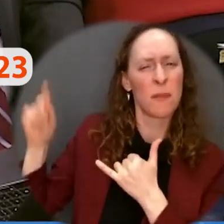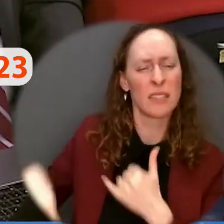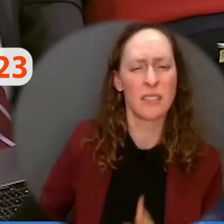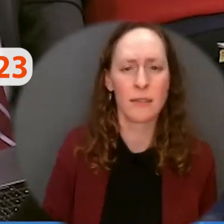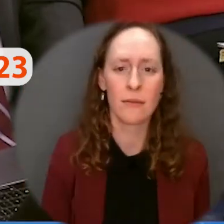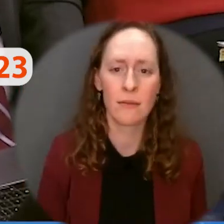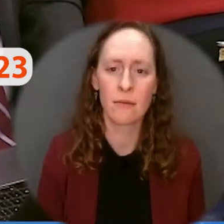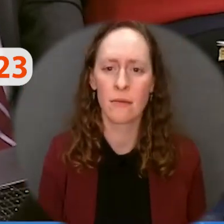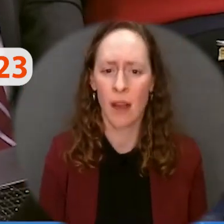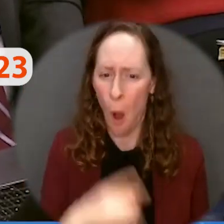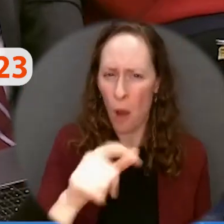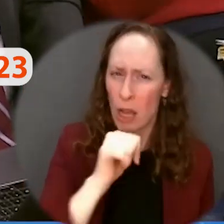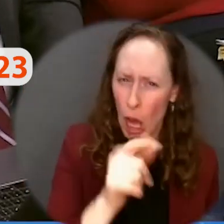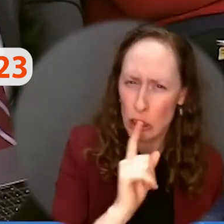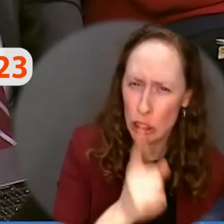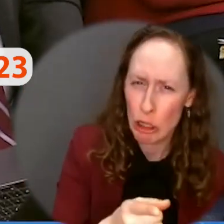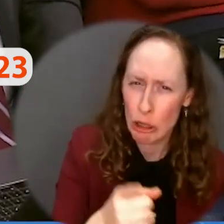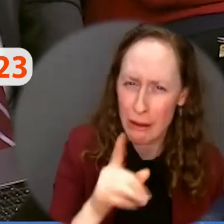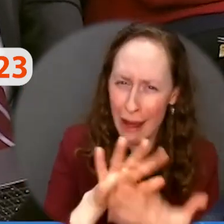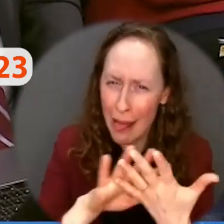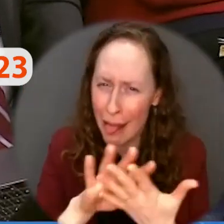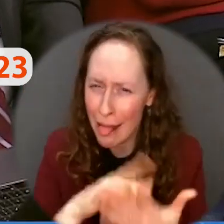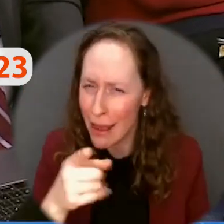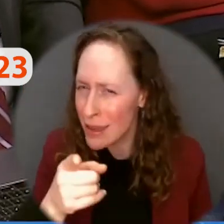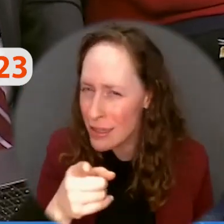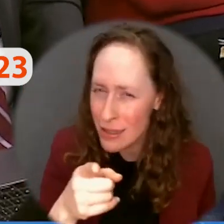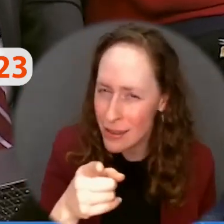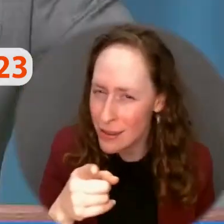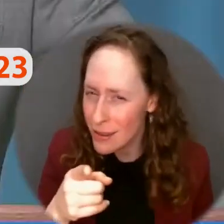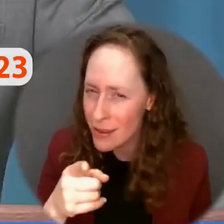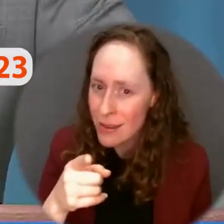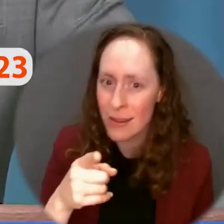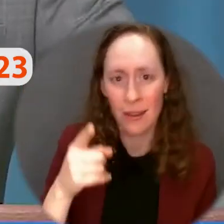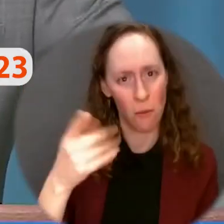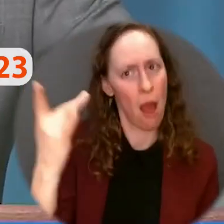said the president has kept informed. I don't know if your answer whether or not he was briefed on it. I got it.